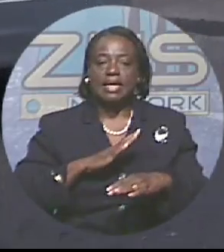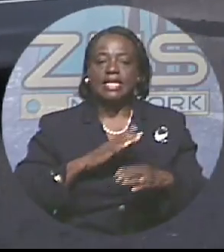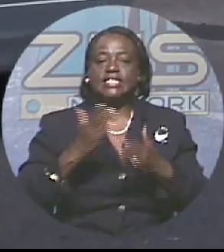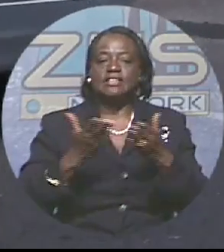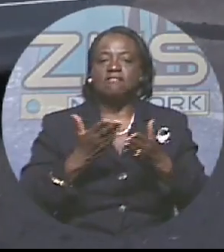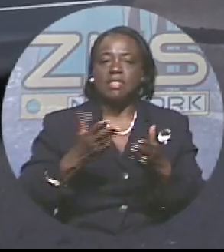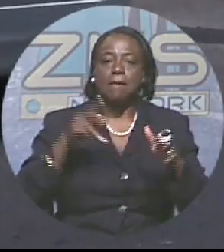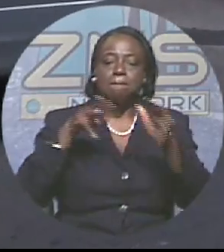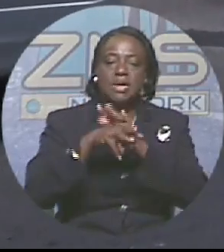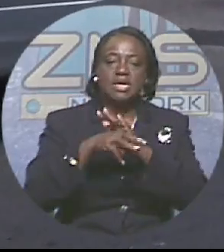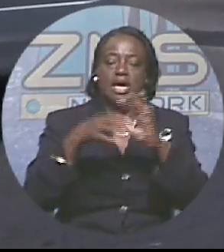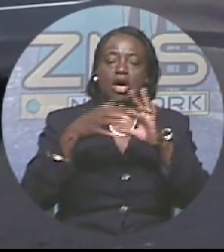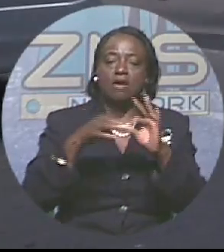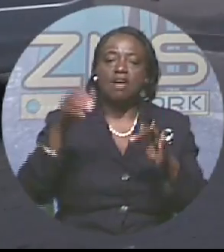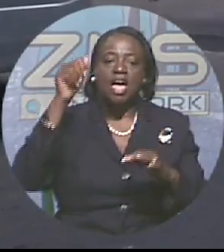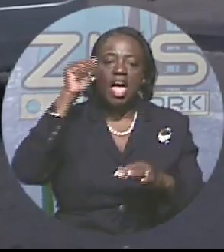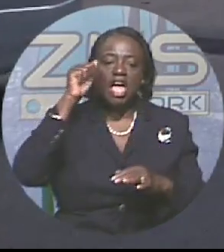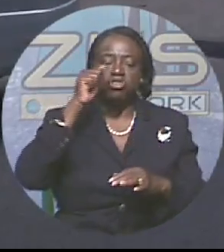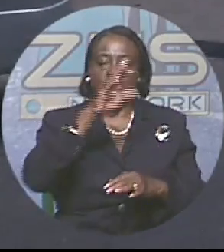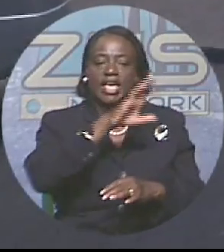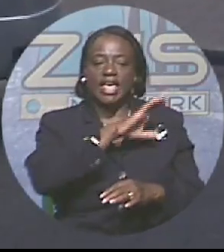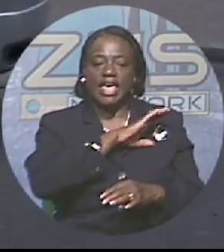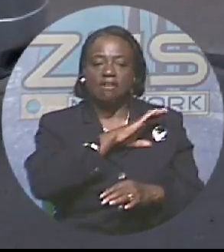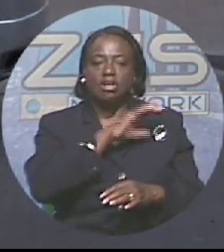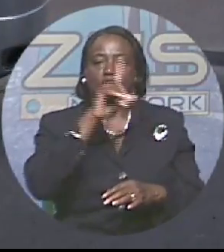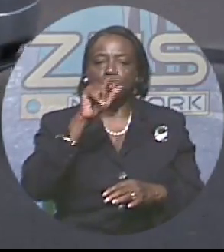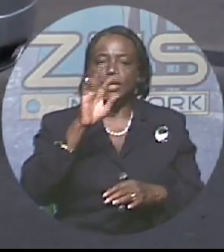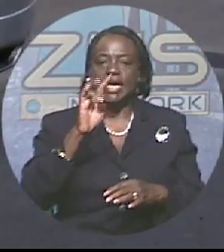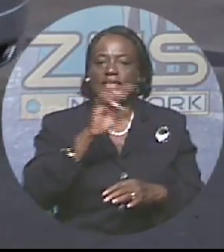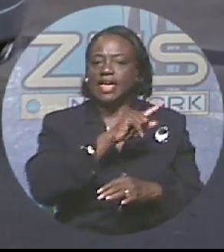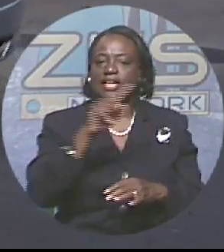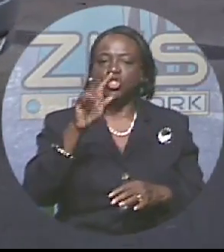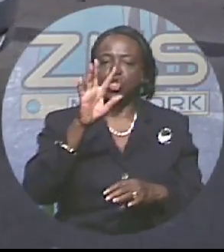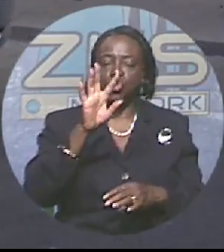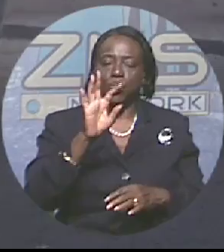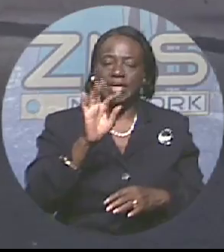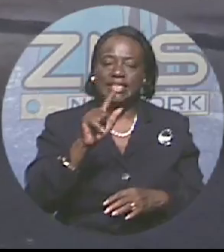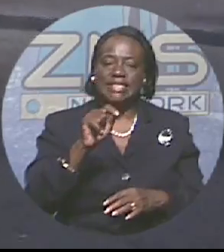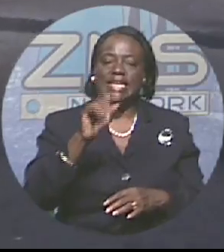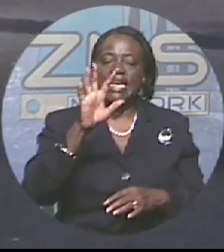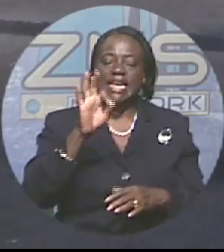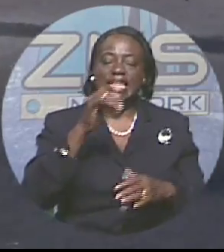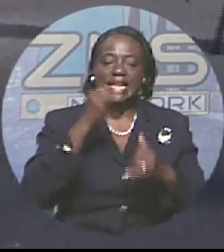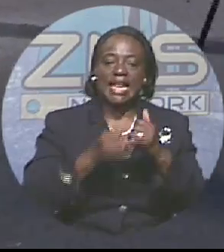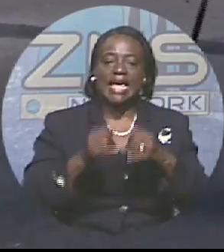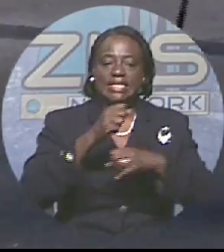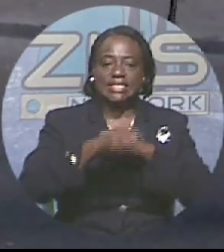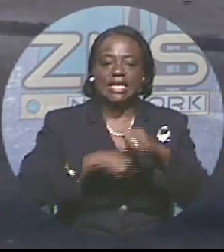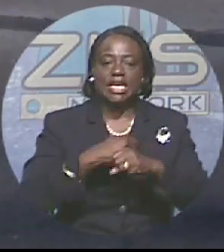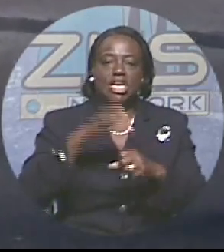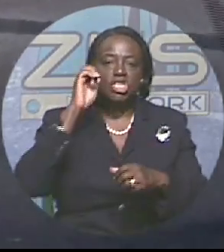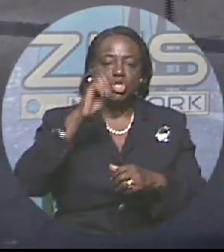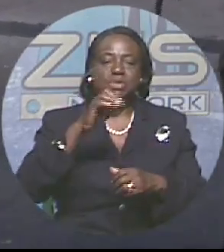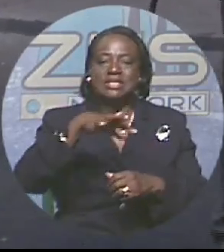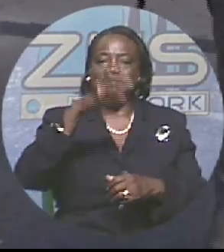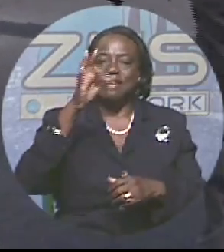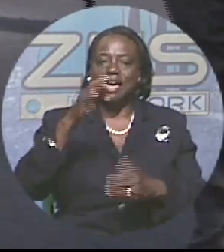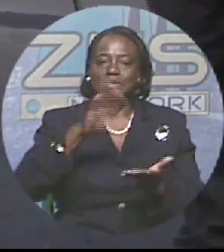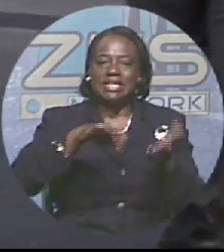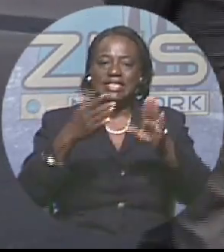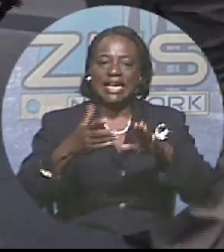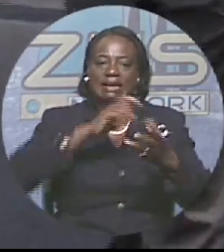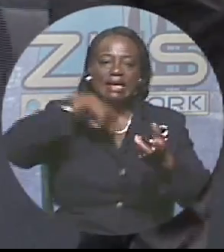Carroll between November 28th and 29th of last year. The victim was found dead and tied to a fan in her home in Deadman's